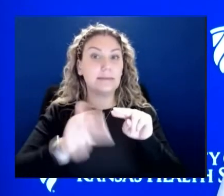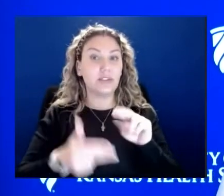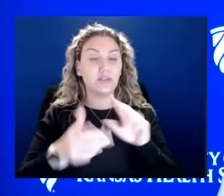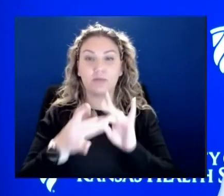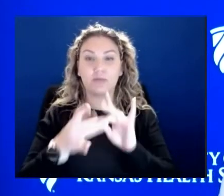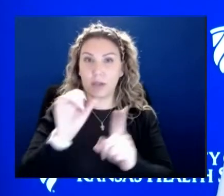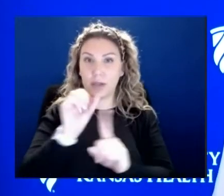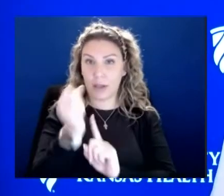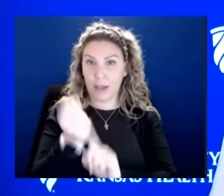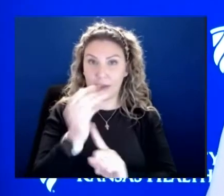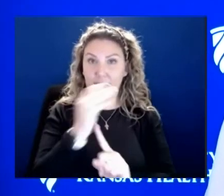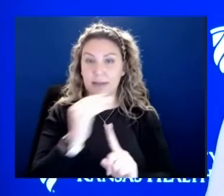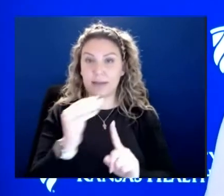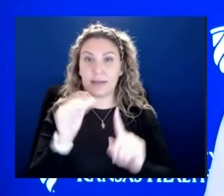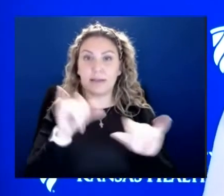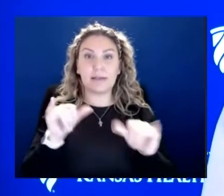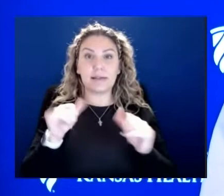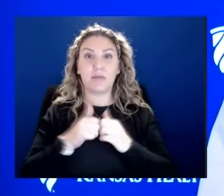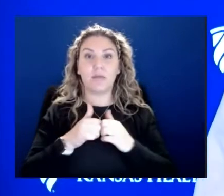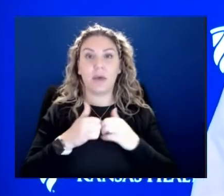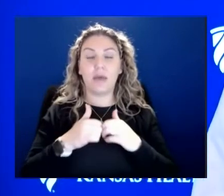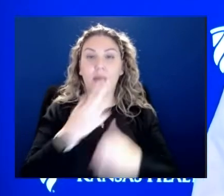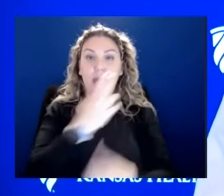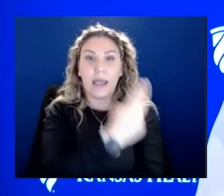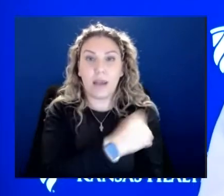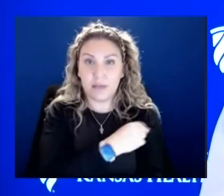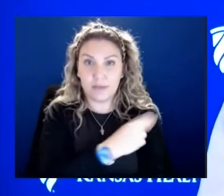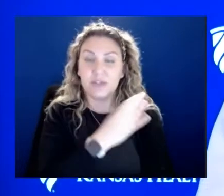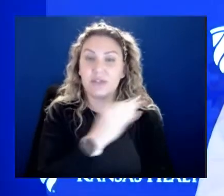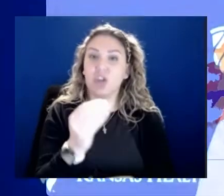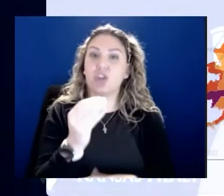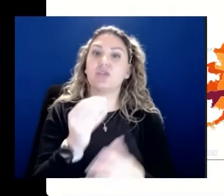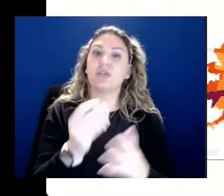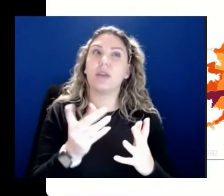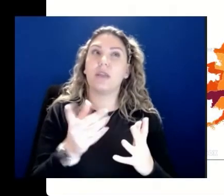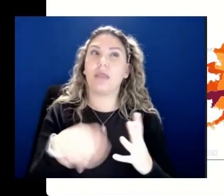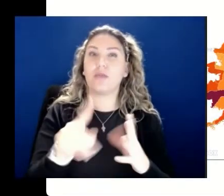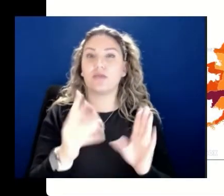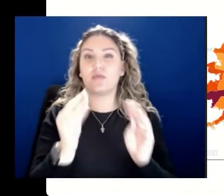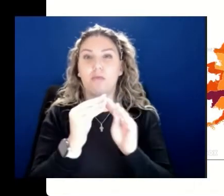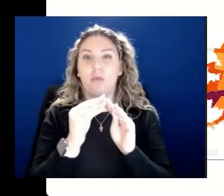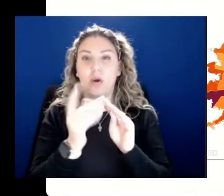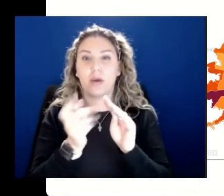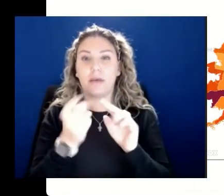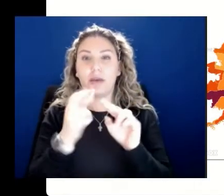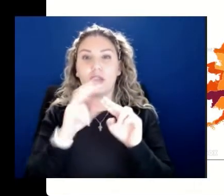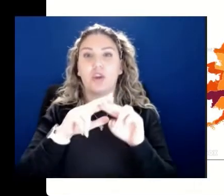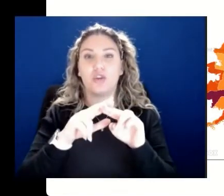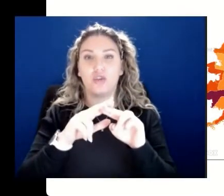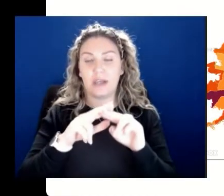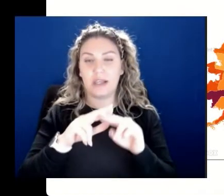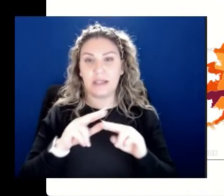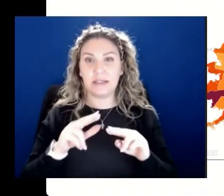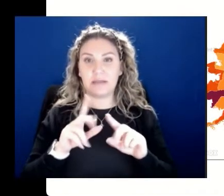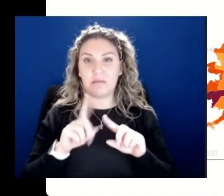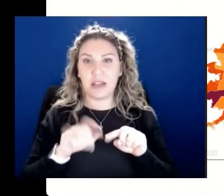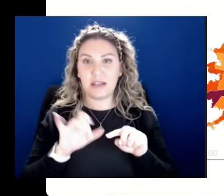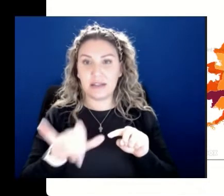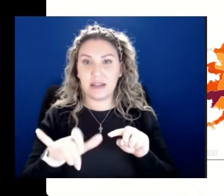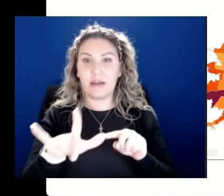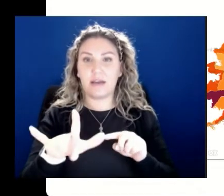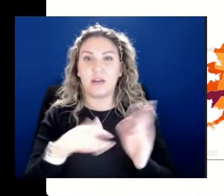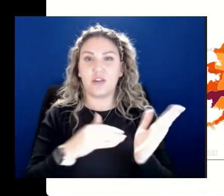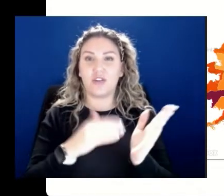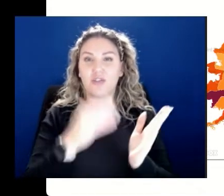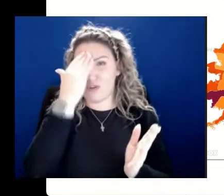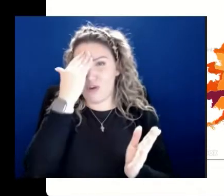thing goes with hospitalizations, although hospitalizations were more on the increase based on that. And we know Dr. Stites likes showing those